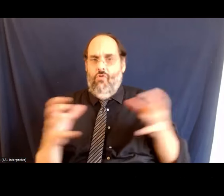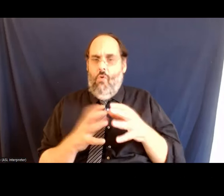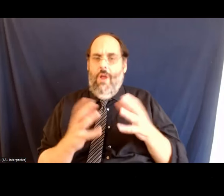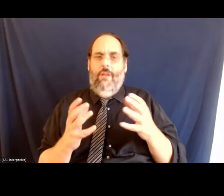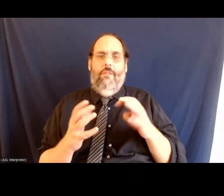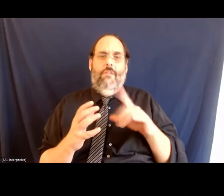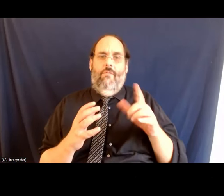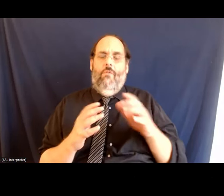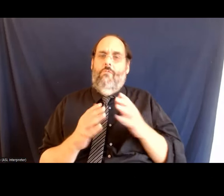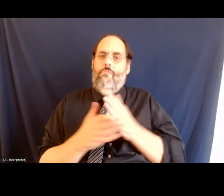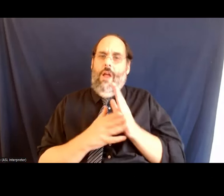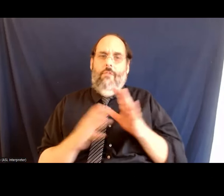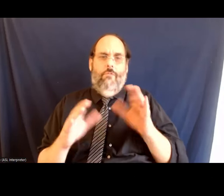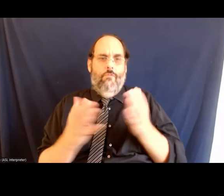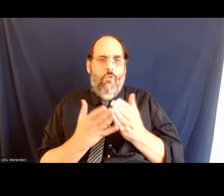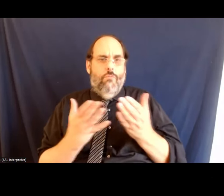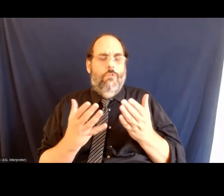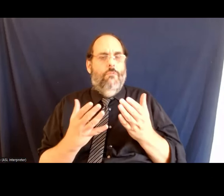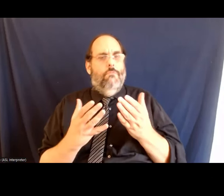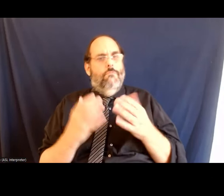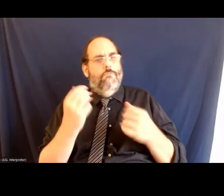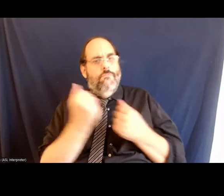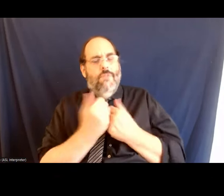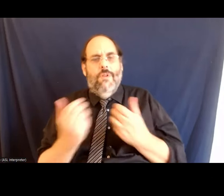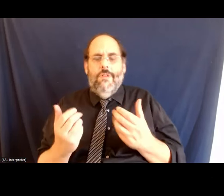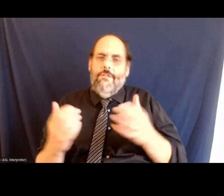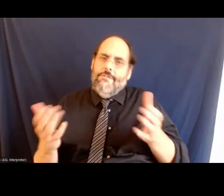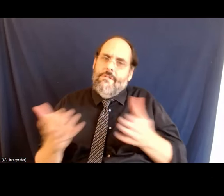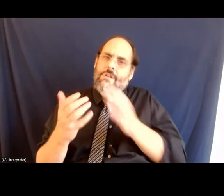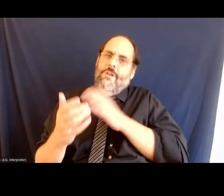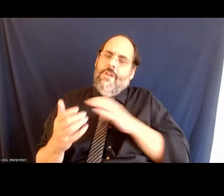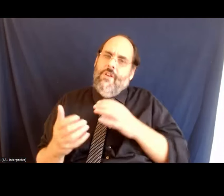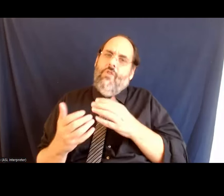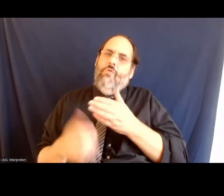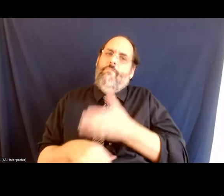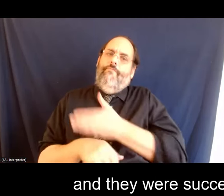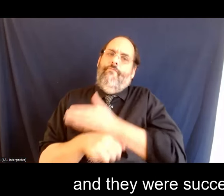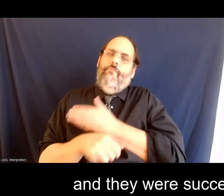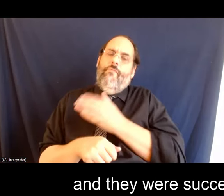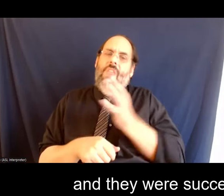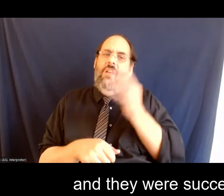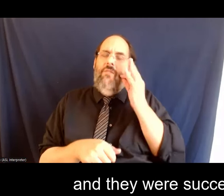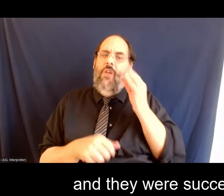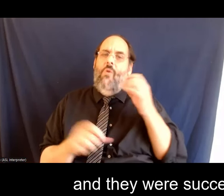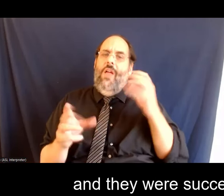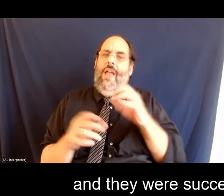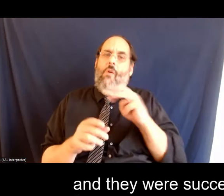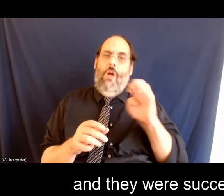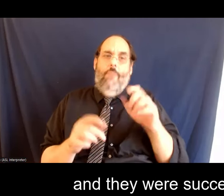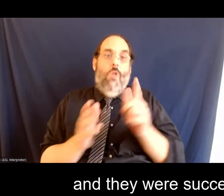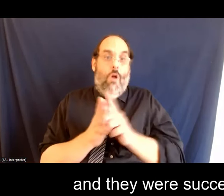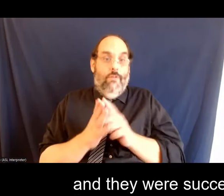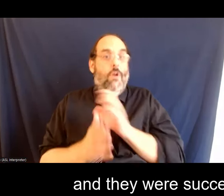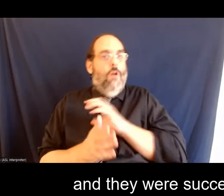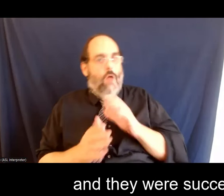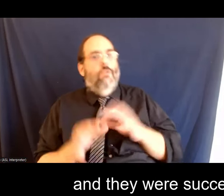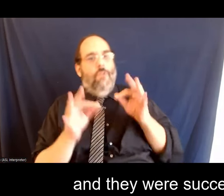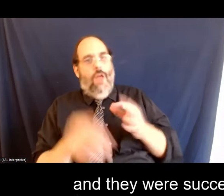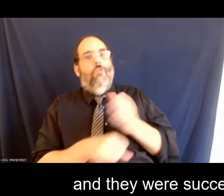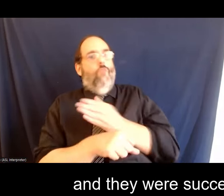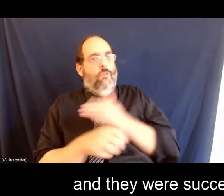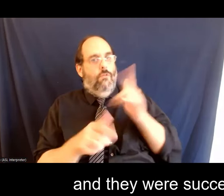groups who pushed Congress to strengthen the federal hate crimes laws that we have, and they were successful. The